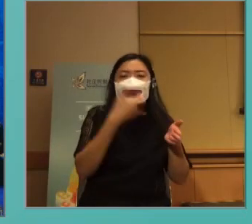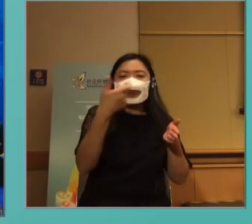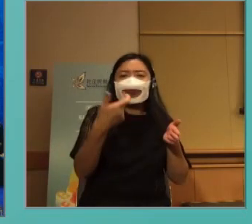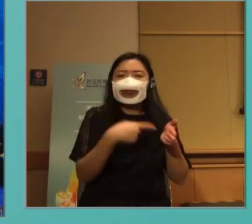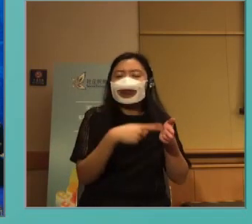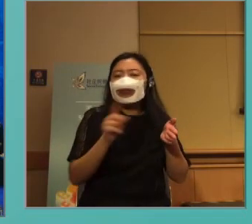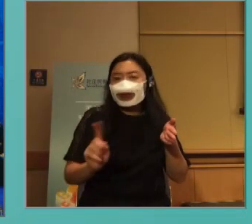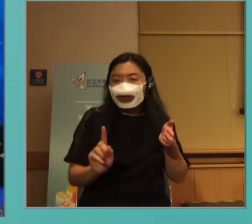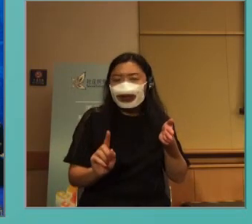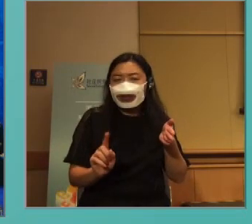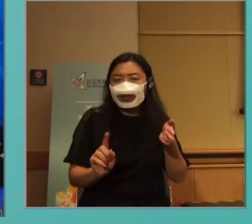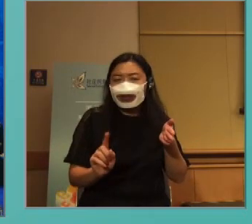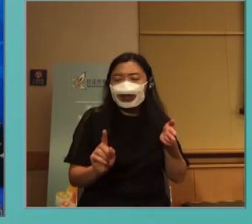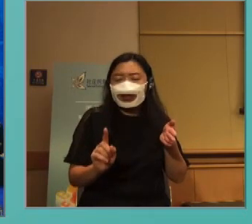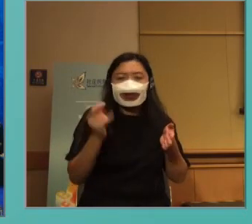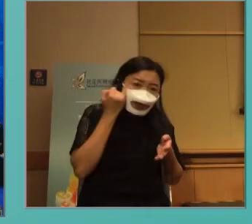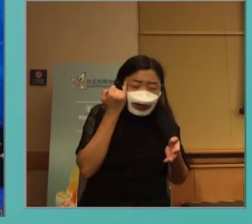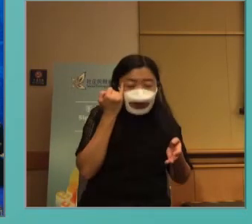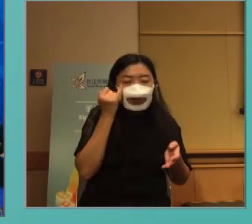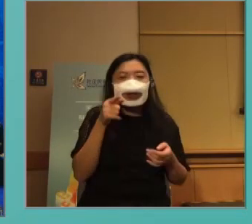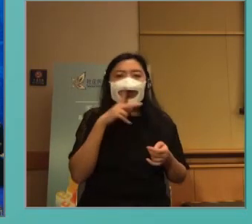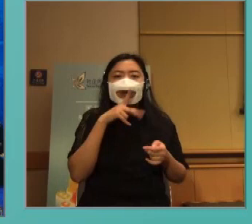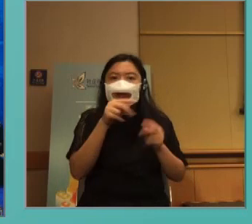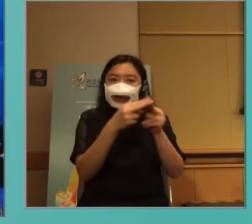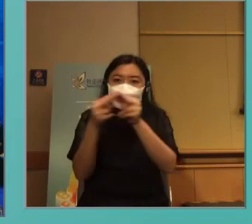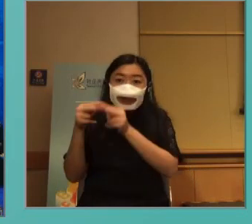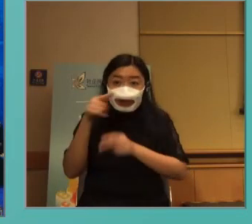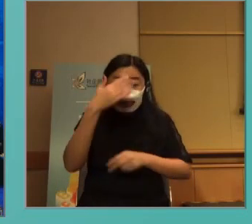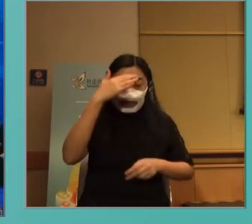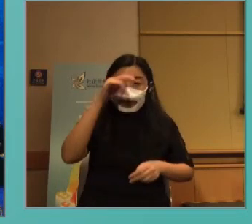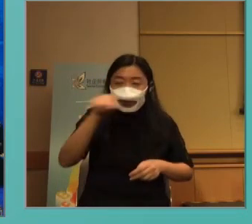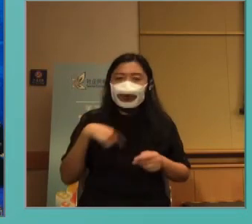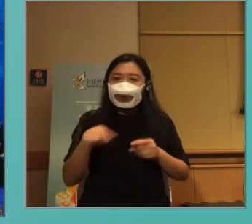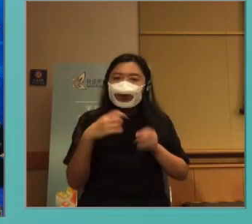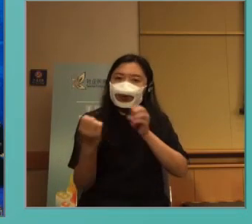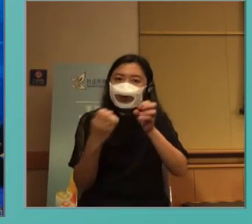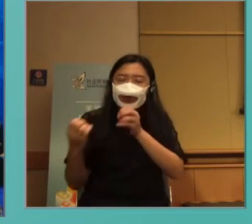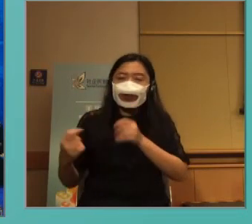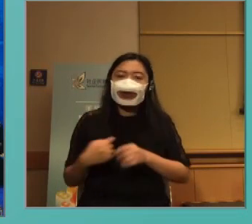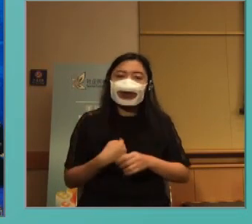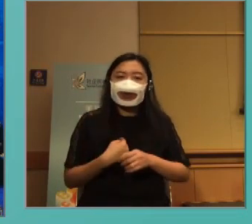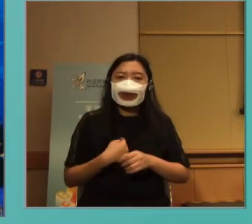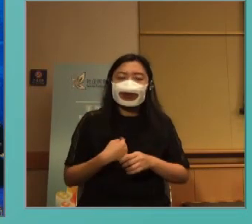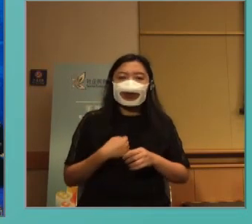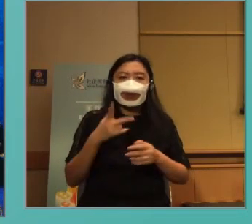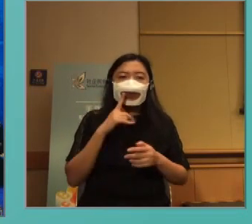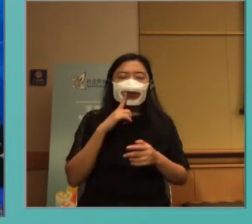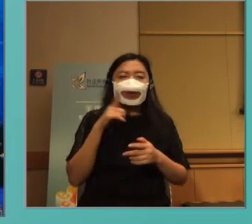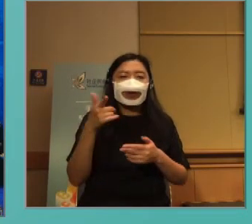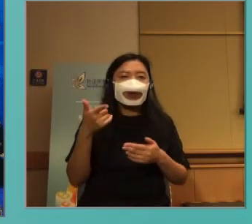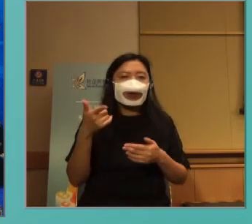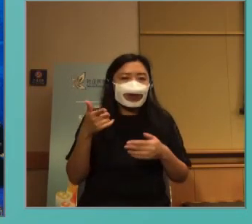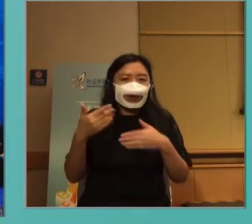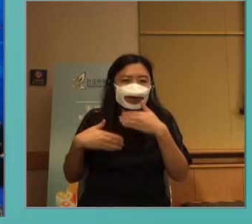to the guys at Consensus. They know what they're doing. They've been doing it for a long time. And then figure out other wallets. Like maybe you want to work on a